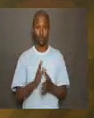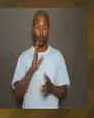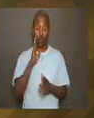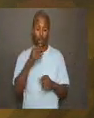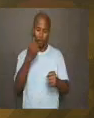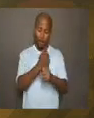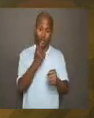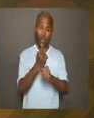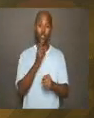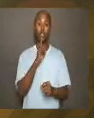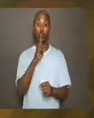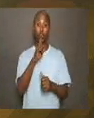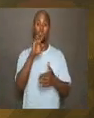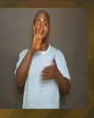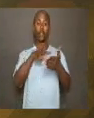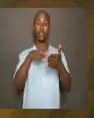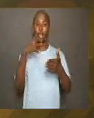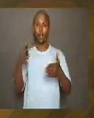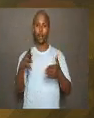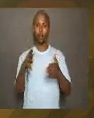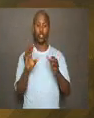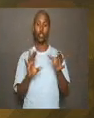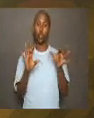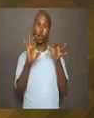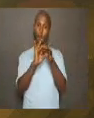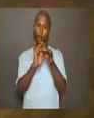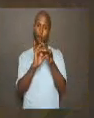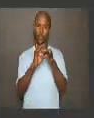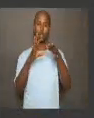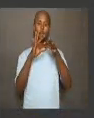will make a truth table for this compound proposition.